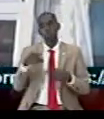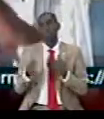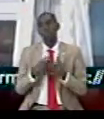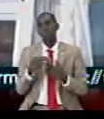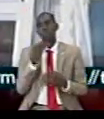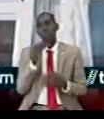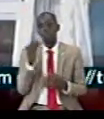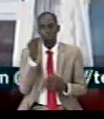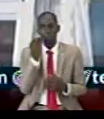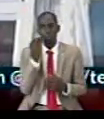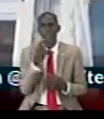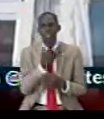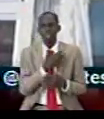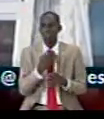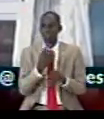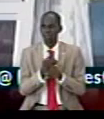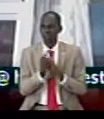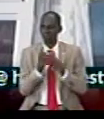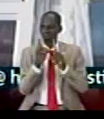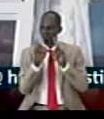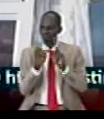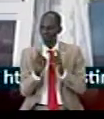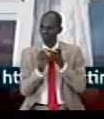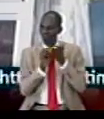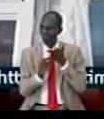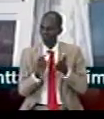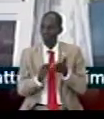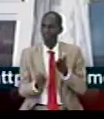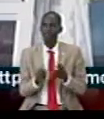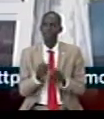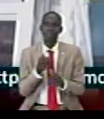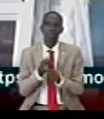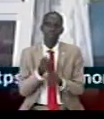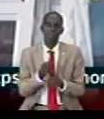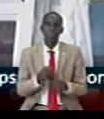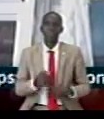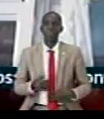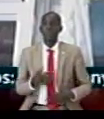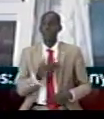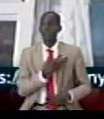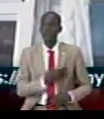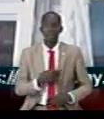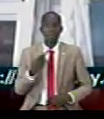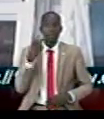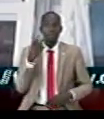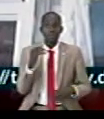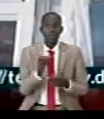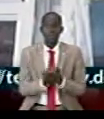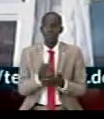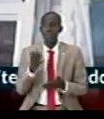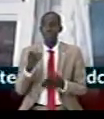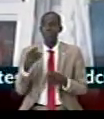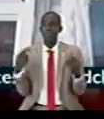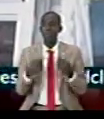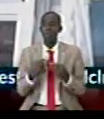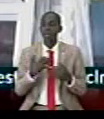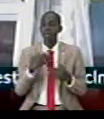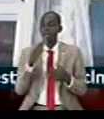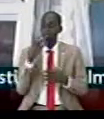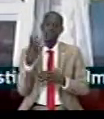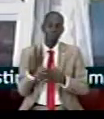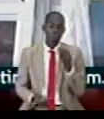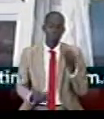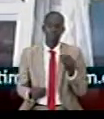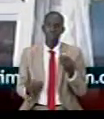me try it. So I tried from my shop to house, and I not feel that pain again. The next days too, I still try